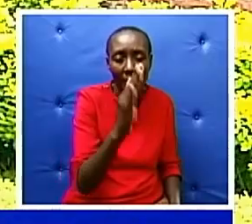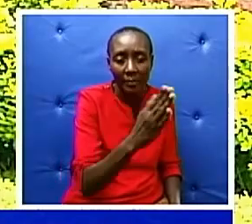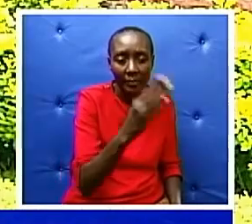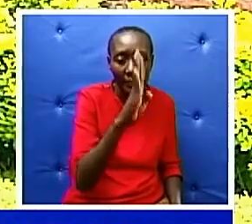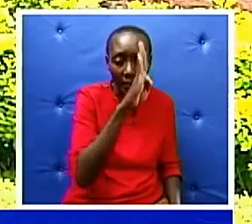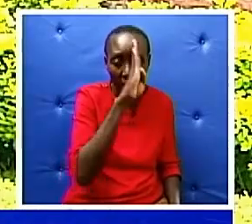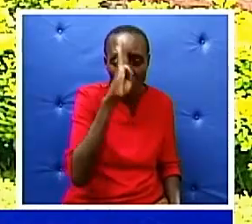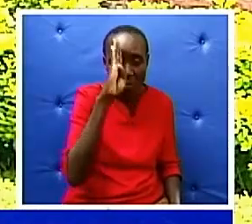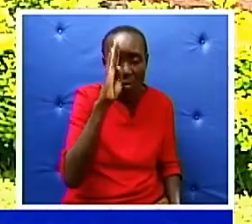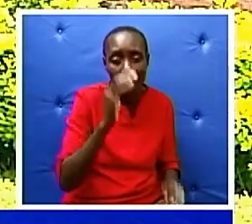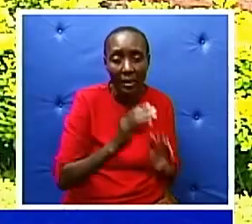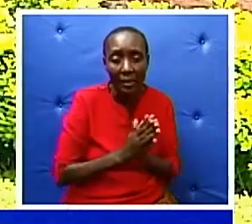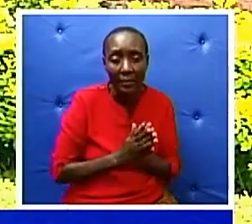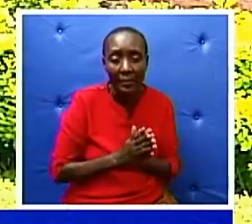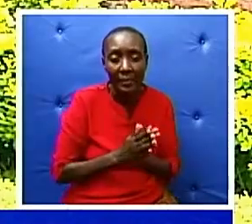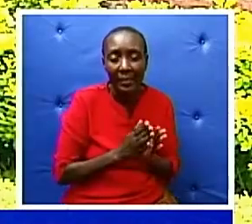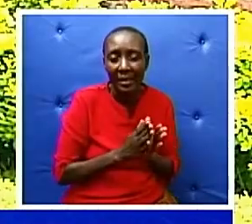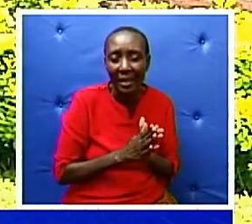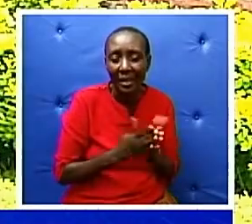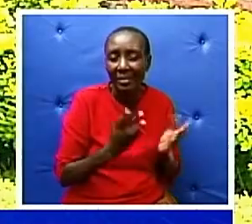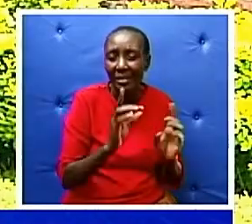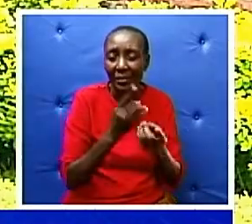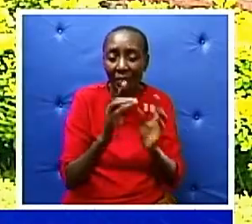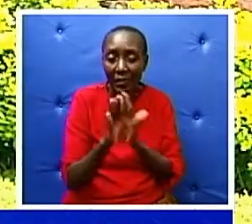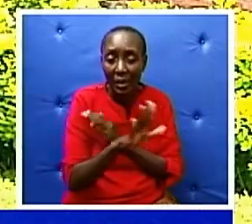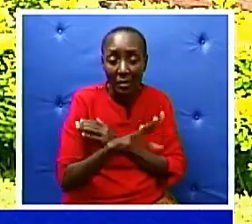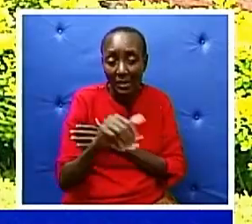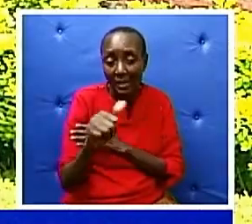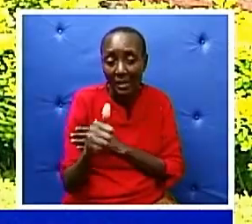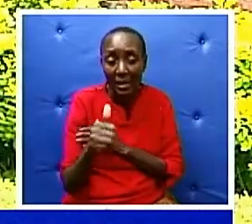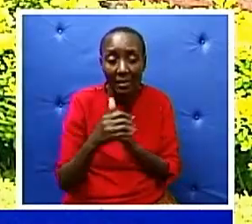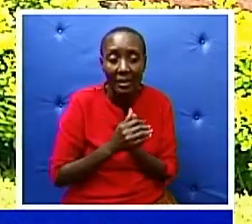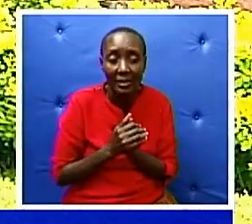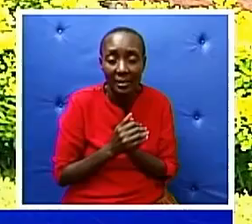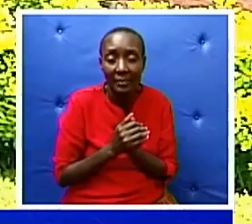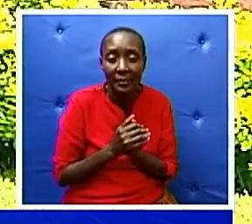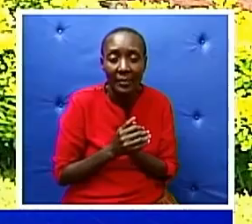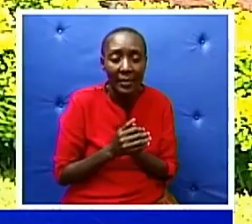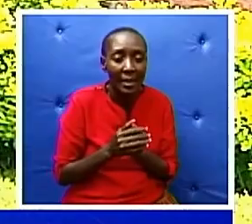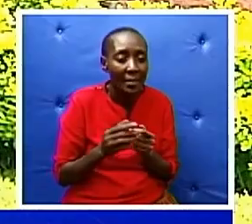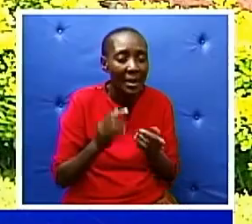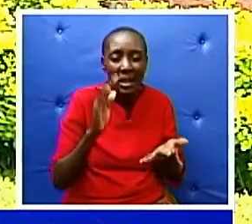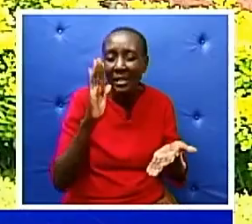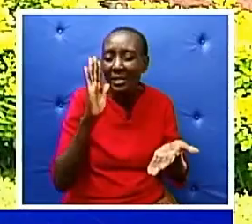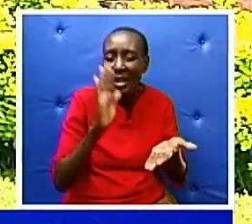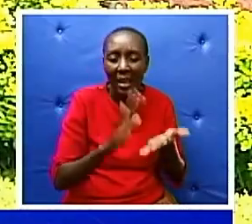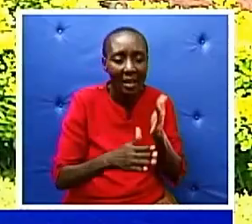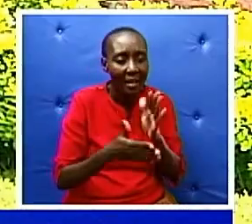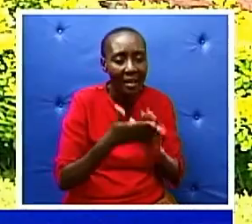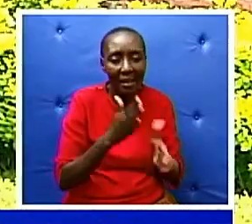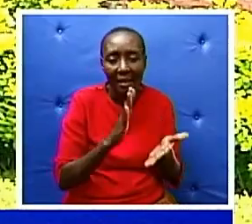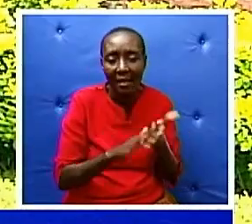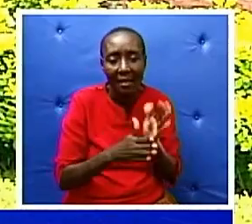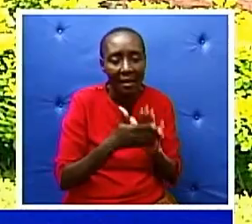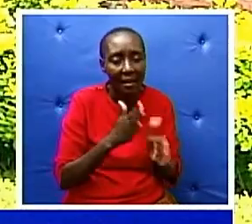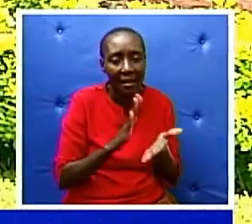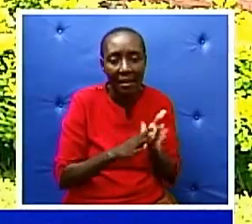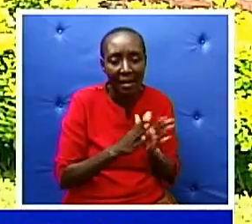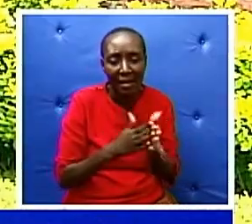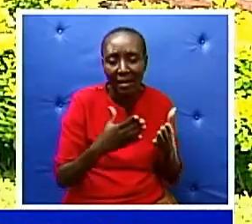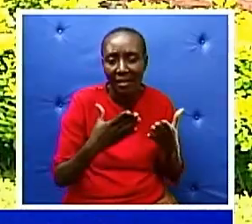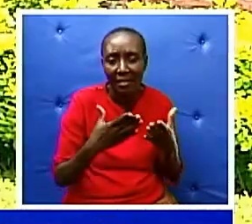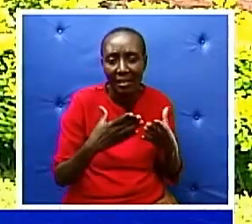Bungoma and such. Mm-hmm. And there was none, not high